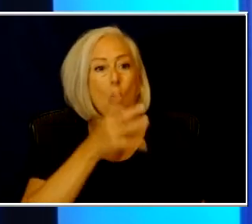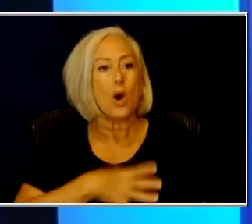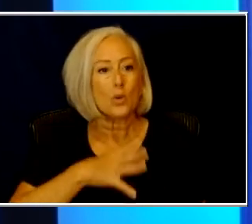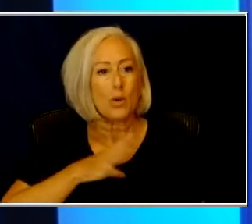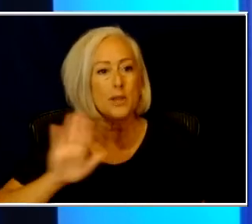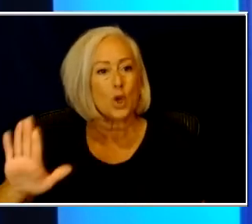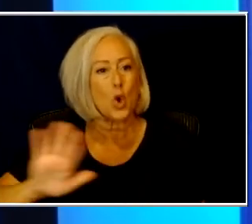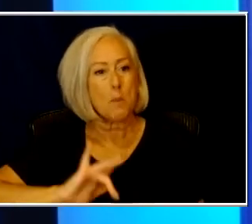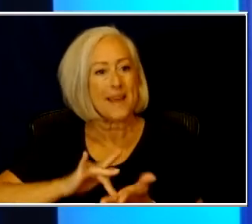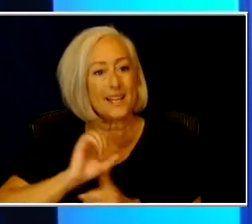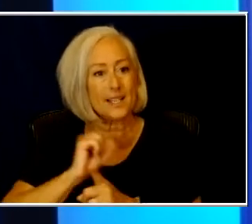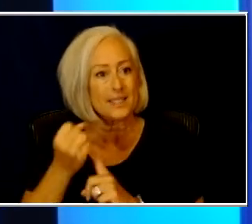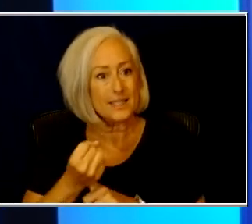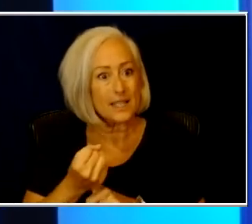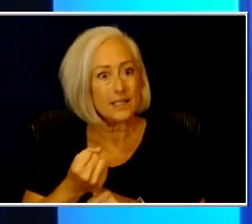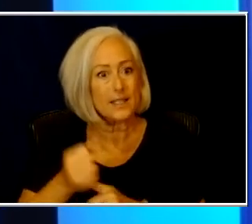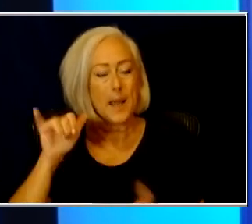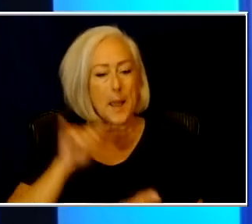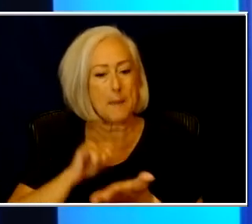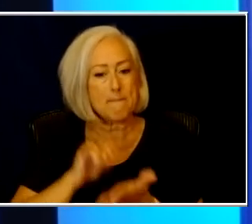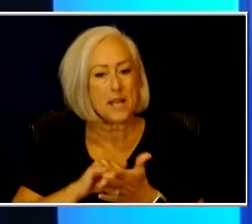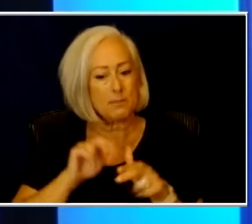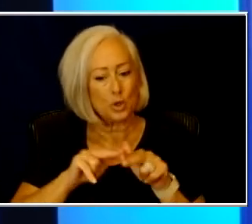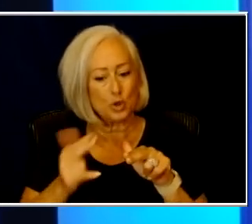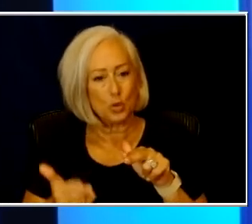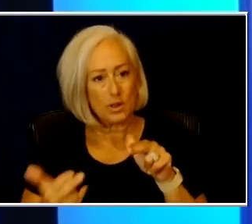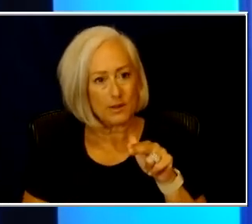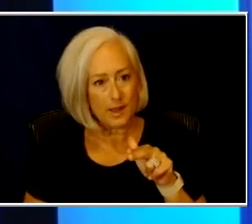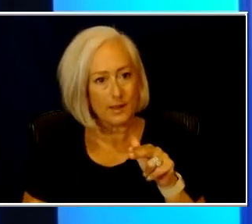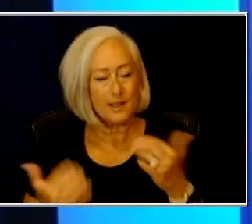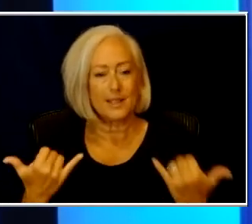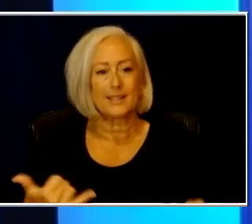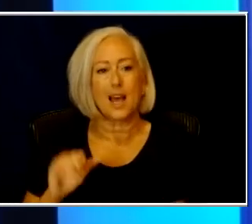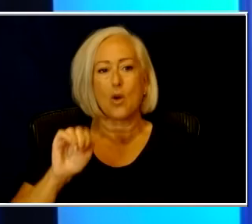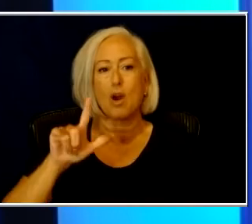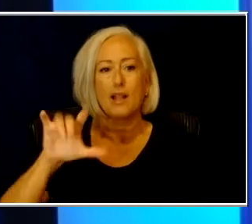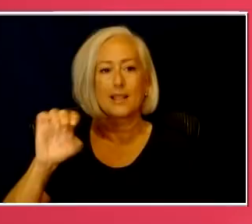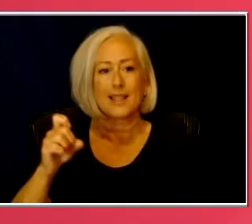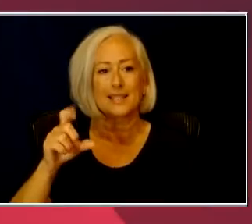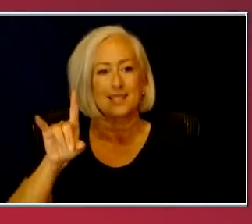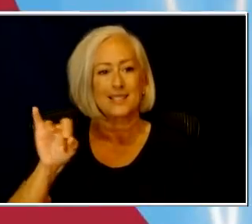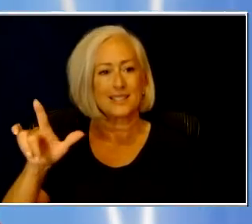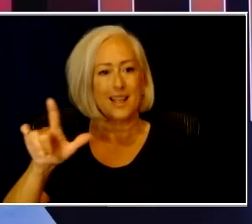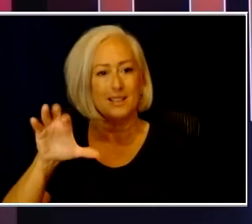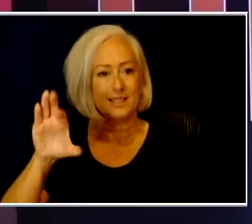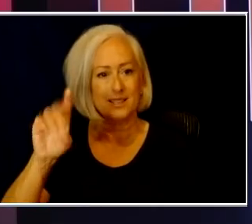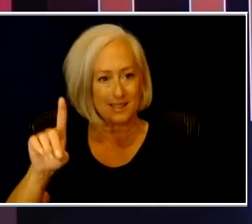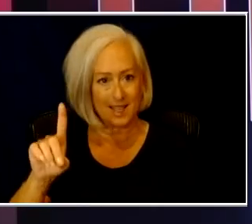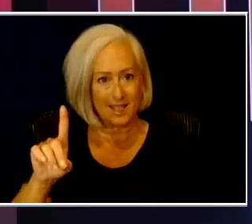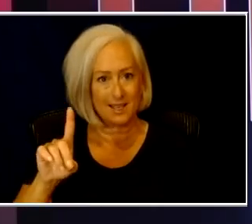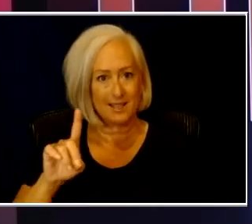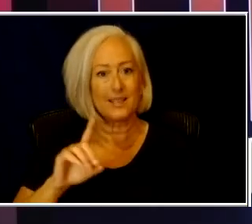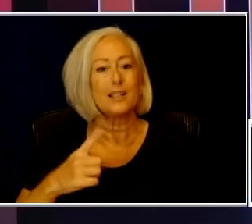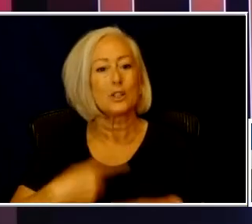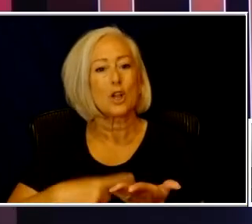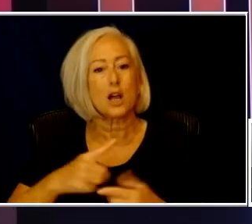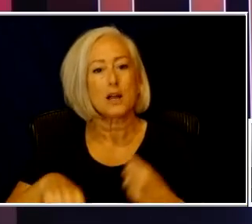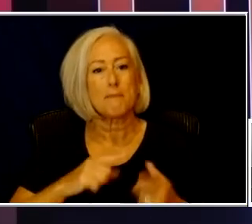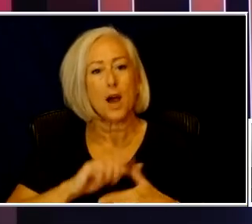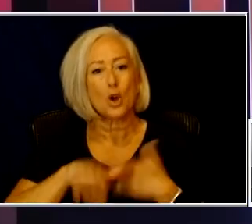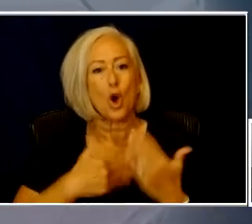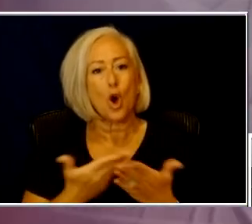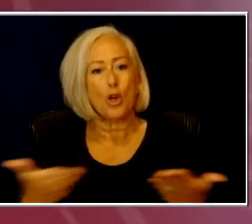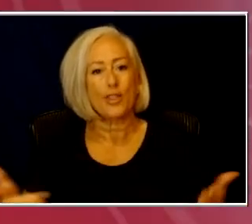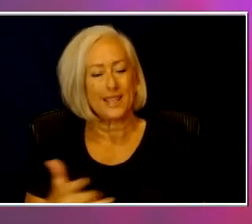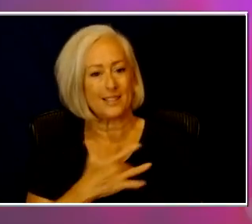impossible for her to lose the pounds. Here's Alexis Del Cid with a preview of today's All Things Heart. I'm Alexis Del Cid, coming up at 10 a.m. on